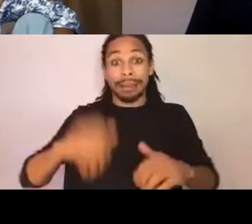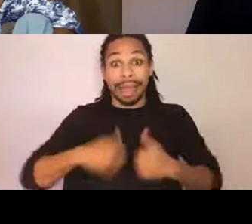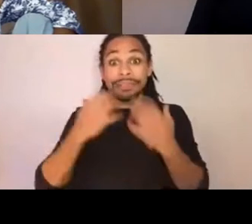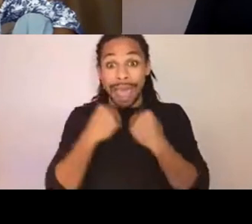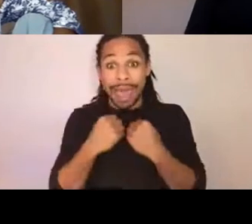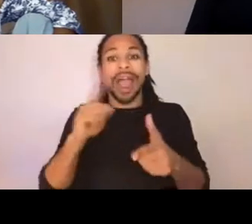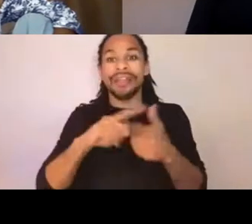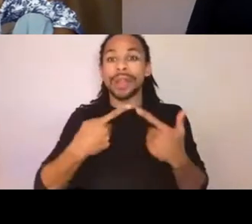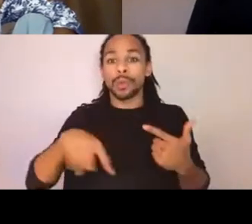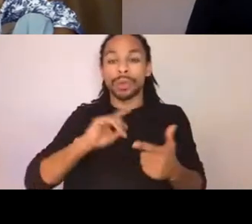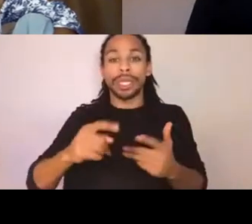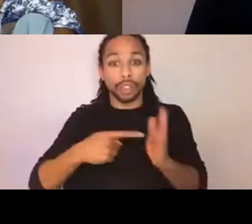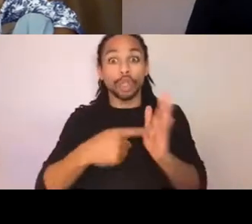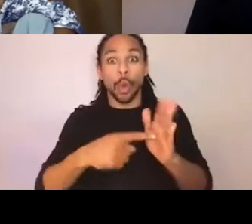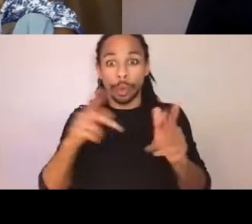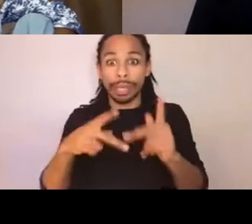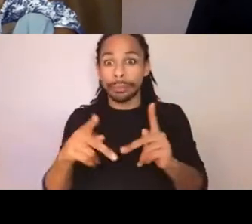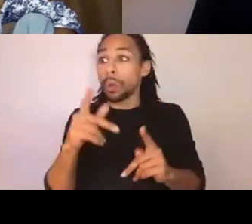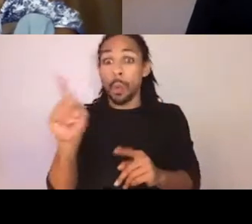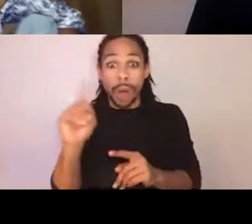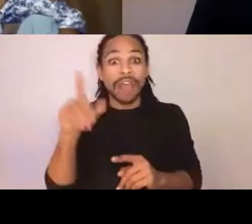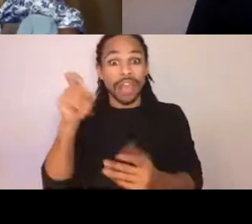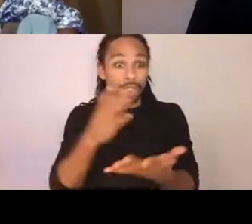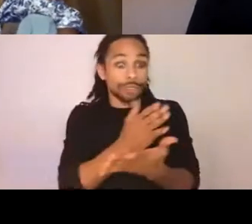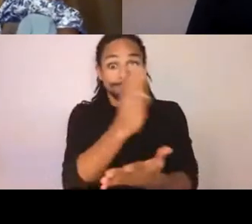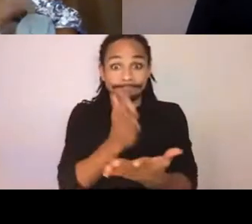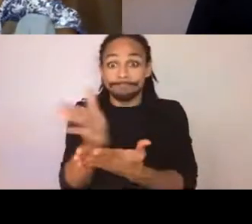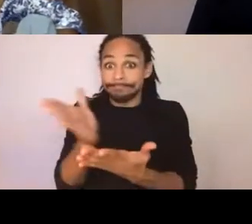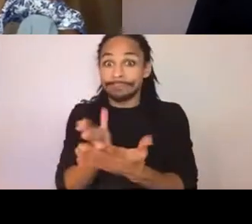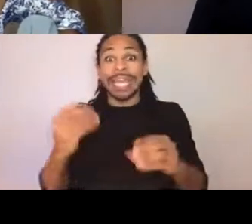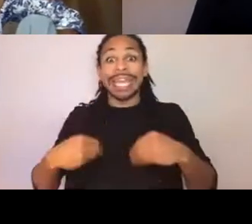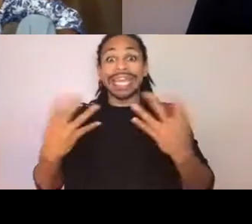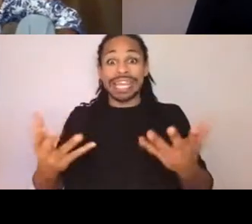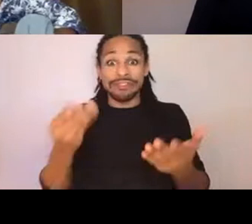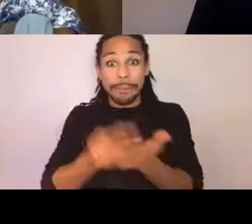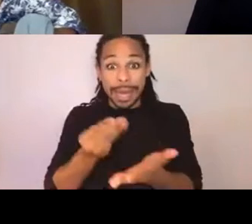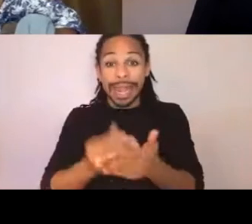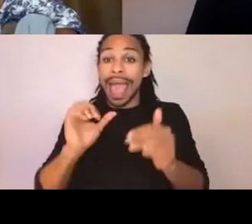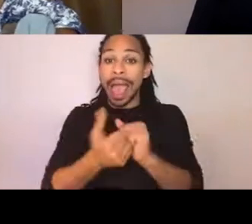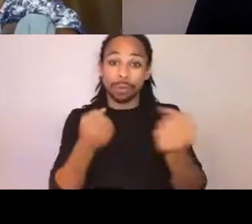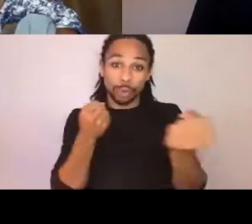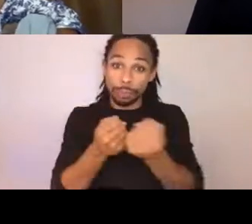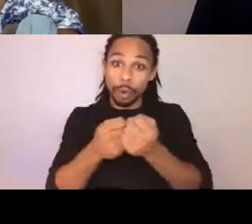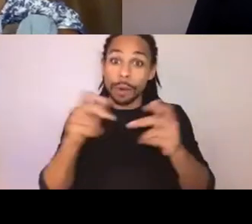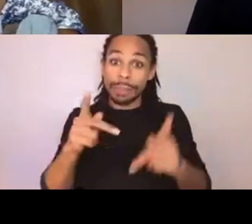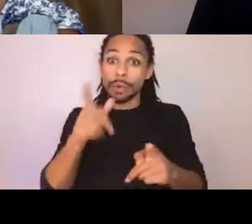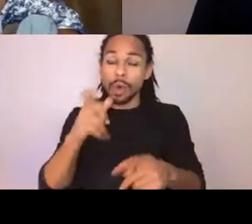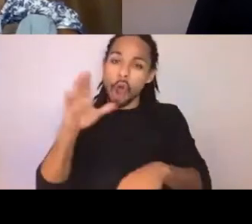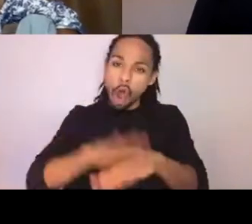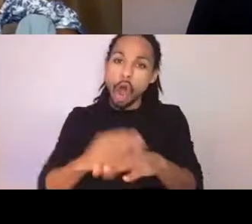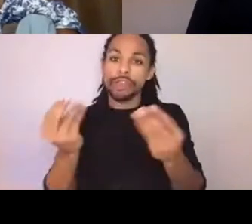people exactly to where to give money and where to follow and how to support people on the ground. So I think an important part of